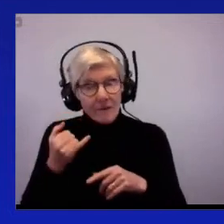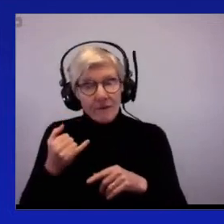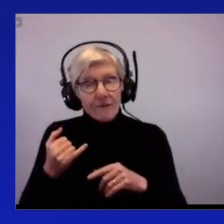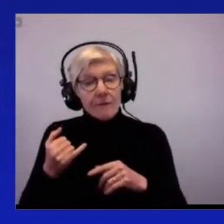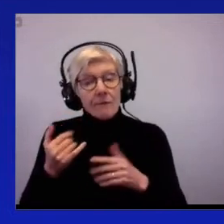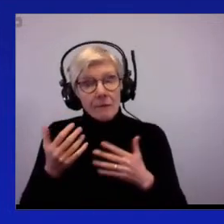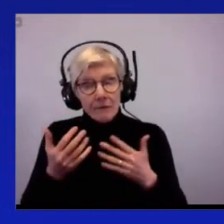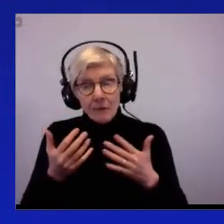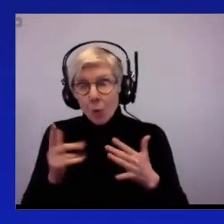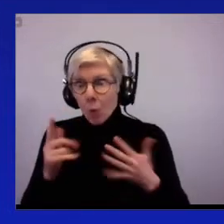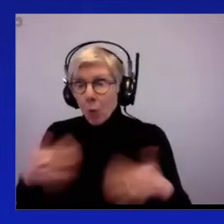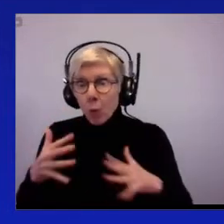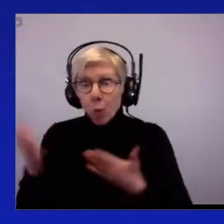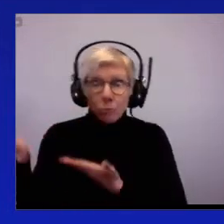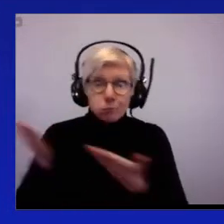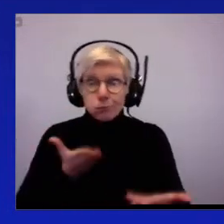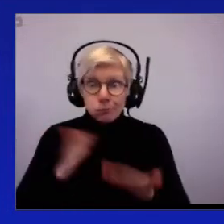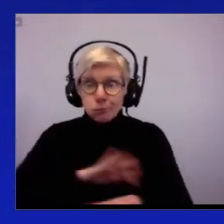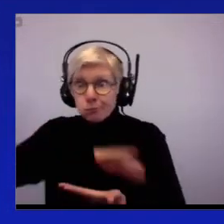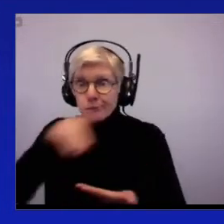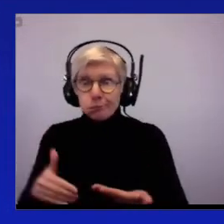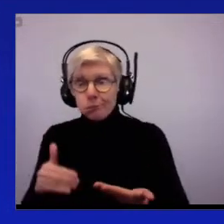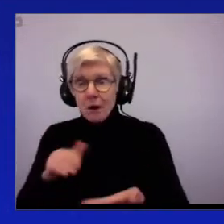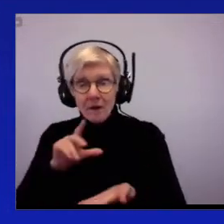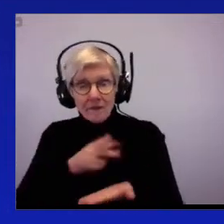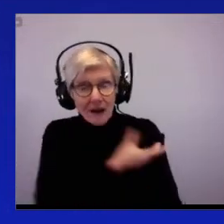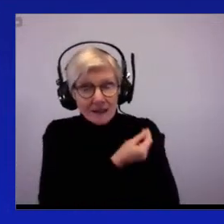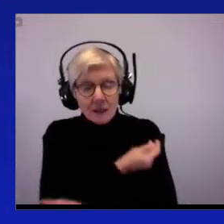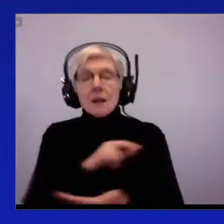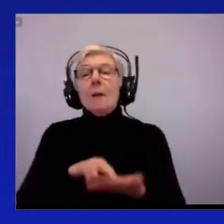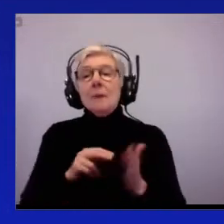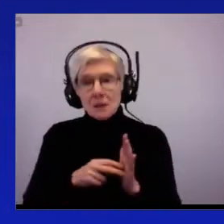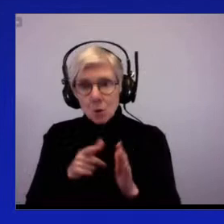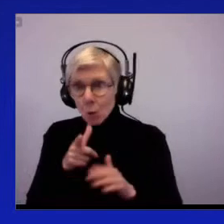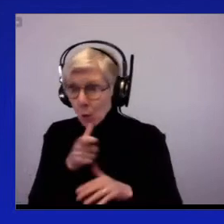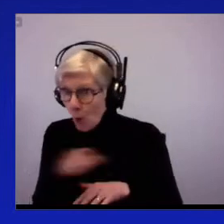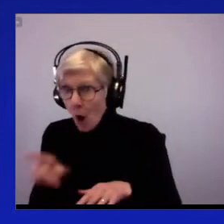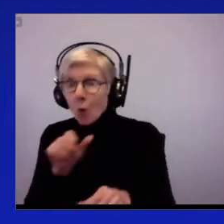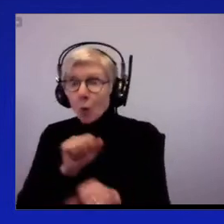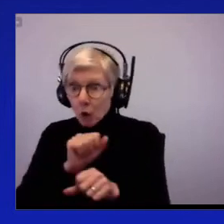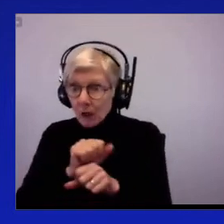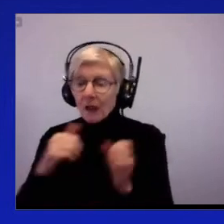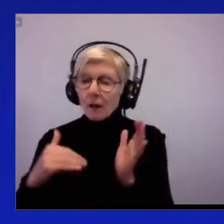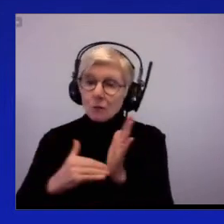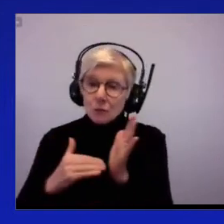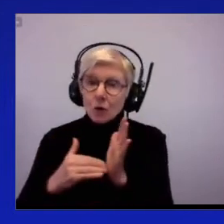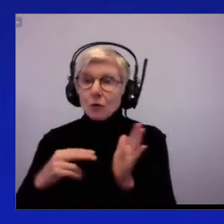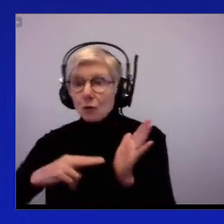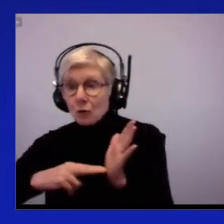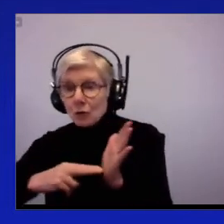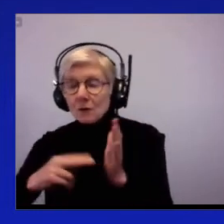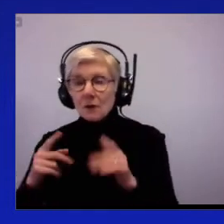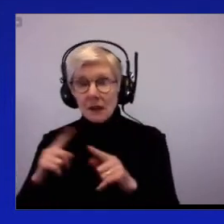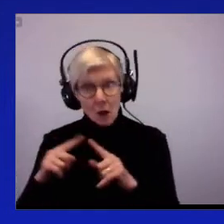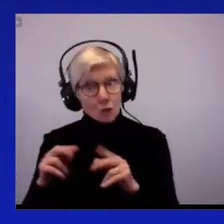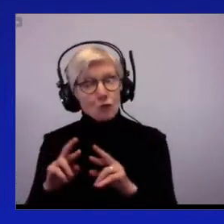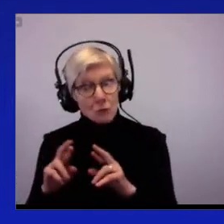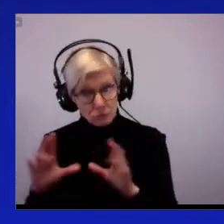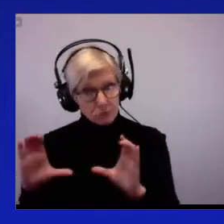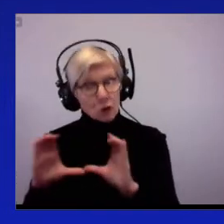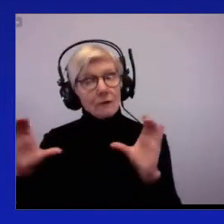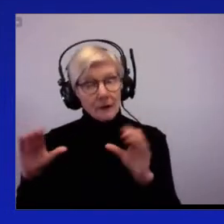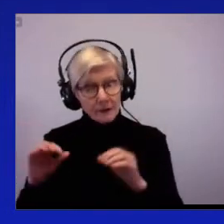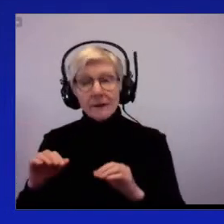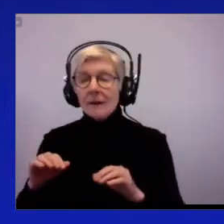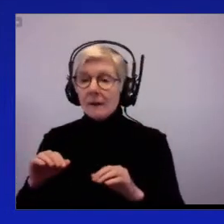at those pools. But we would look. The first pool would be those who are currently practicing and have a license with their professional college as